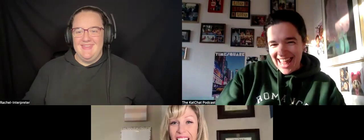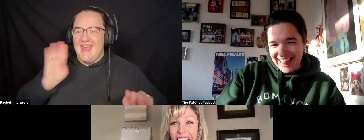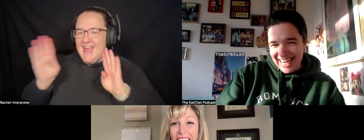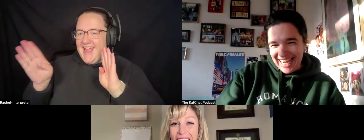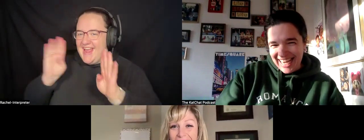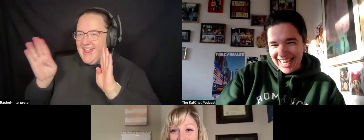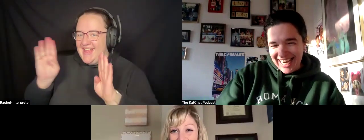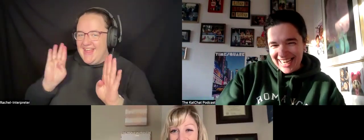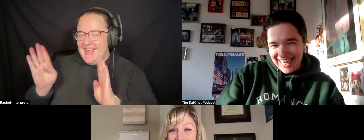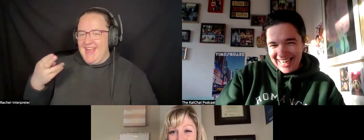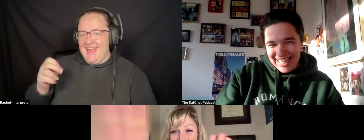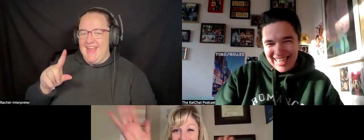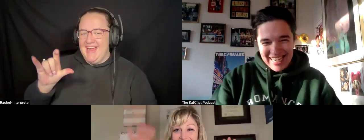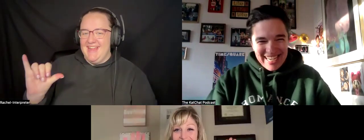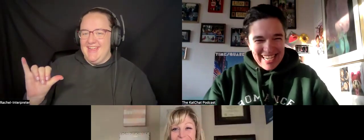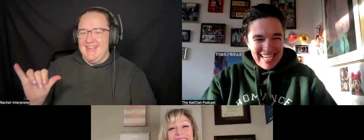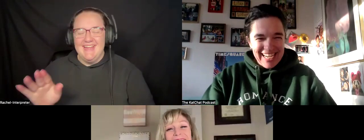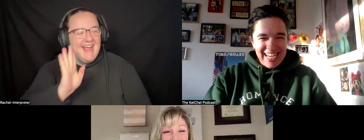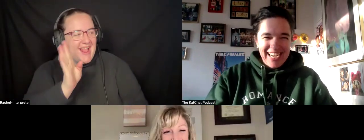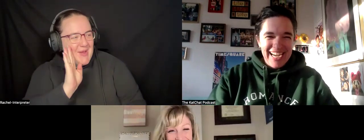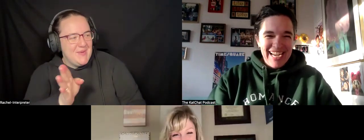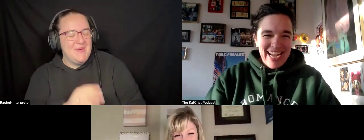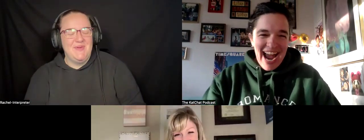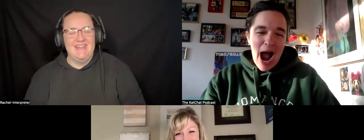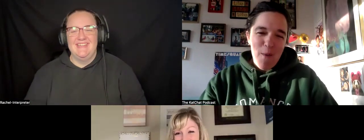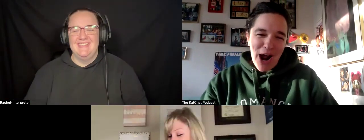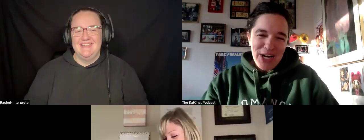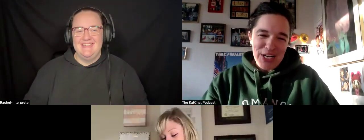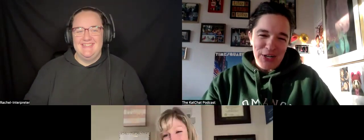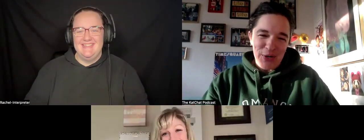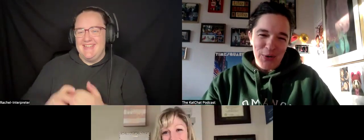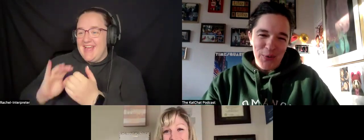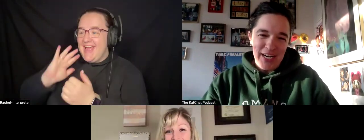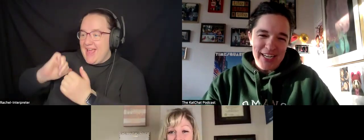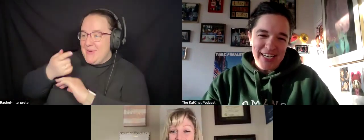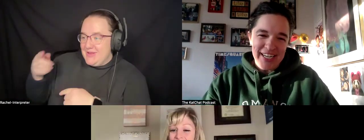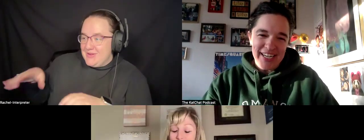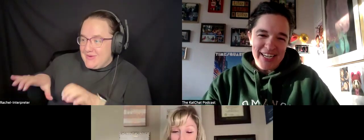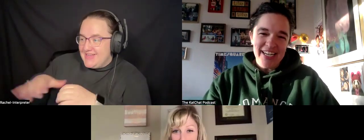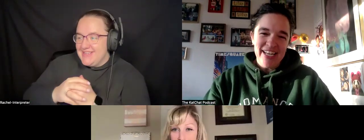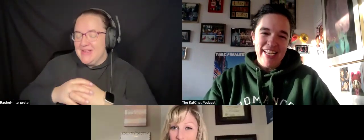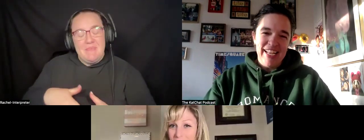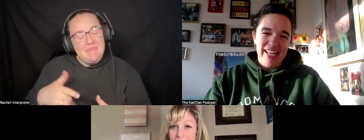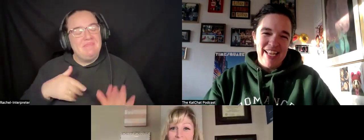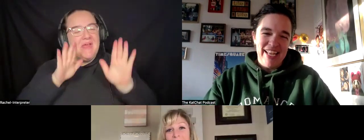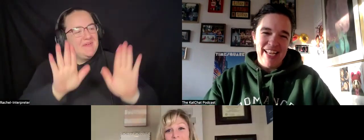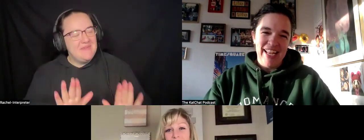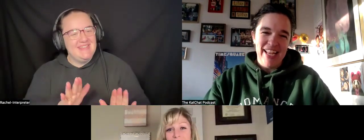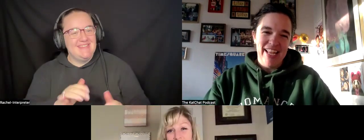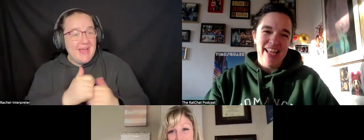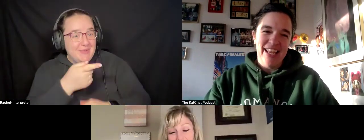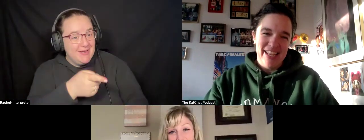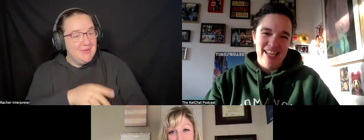Hi, Haley. Hey, How are you? I'm wonderful. How